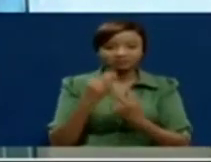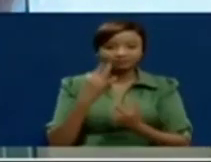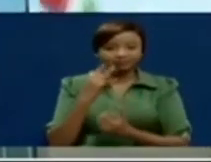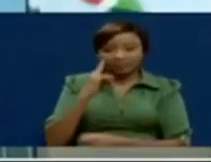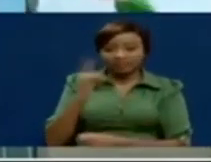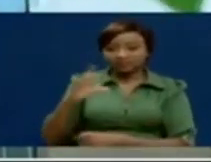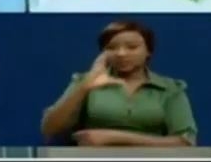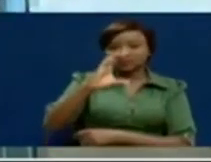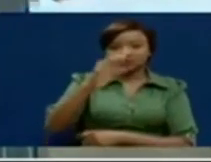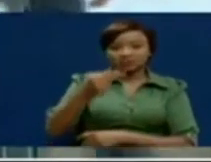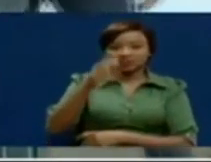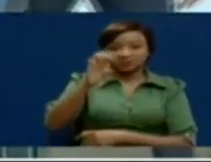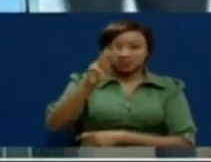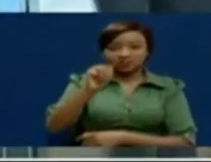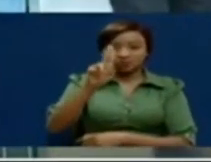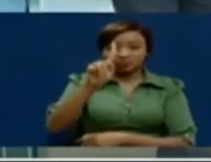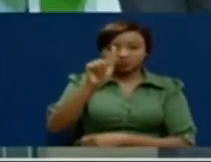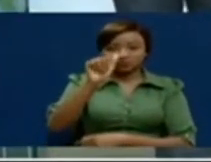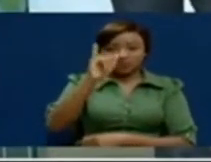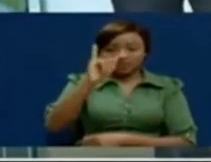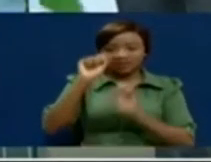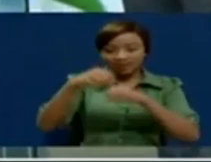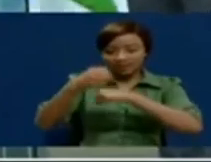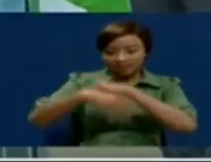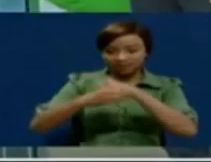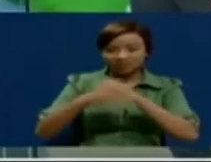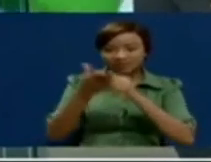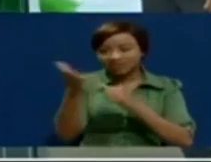Gowin is on the ground and will be giving us an update